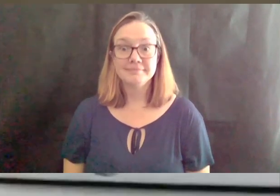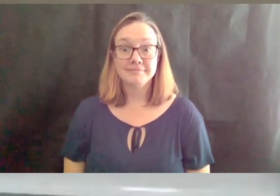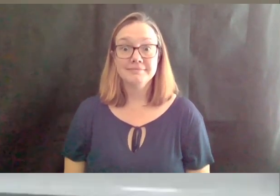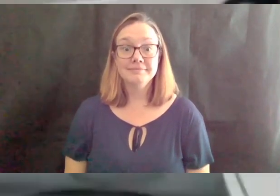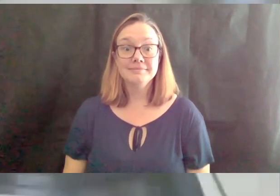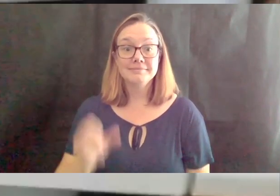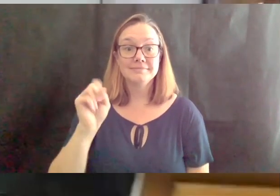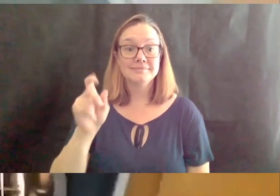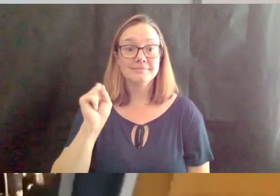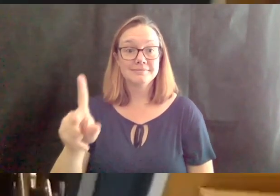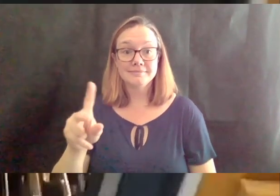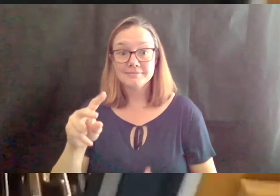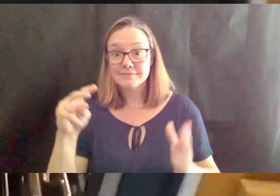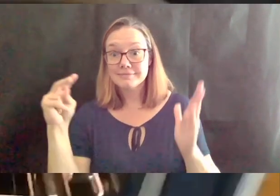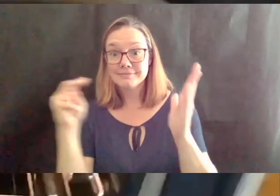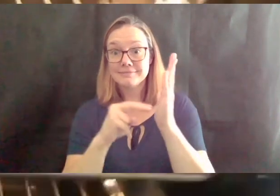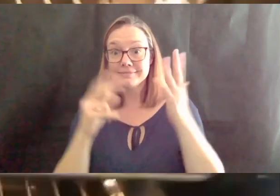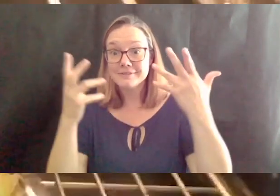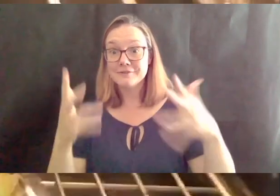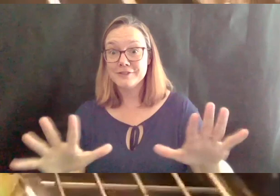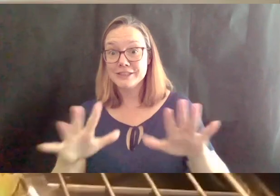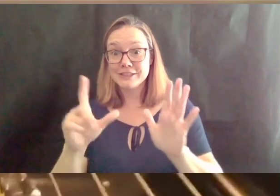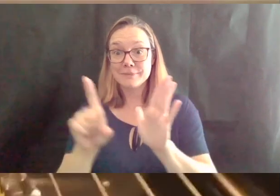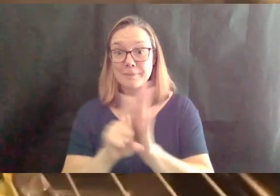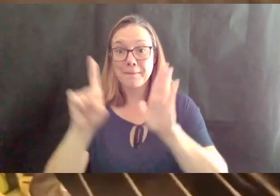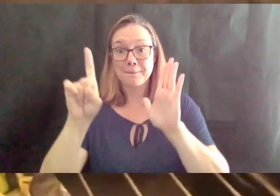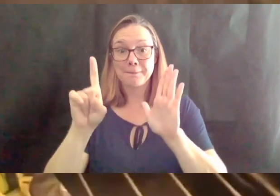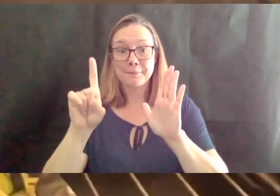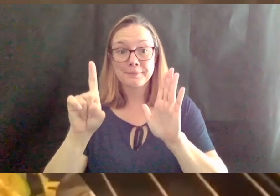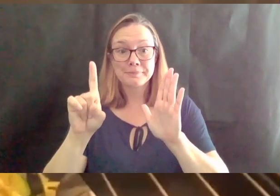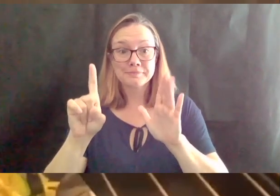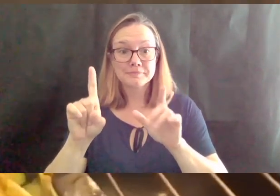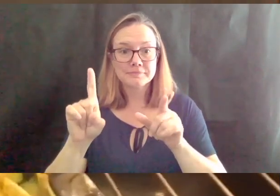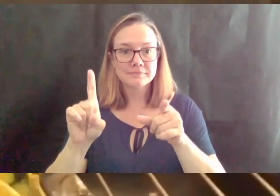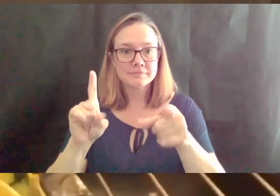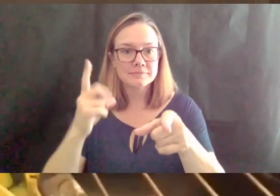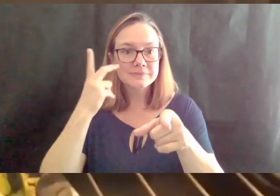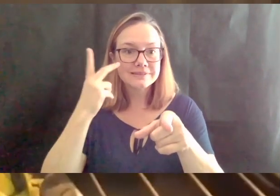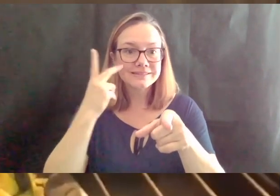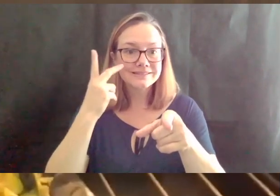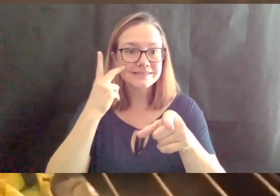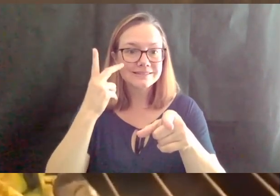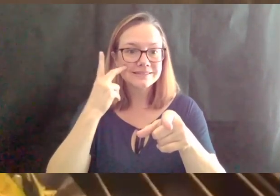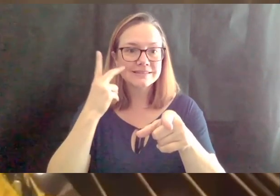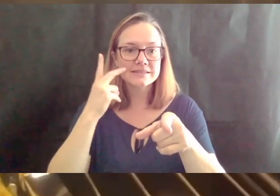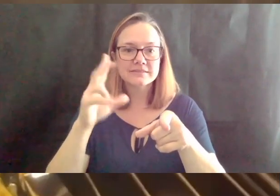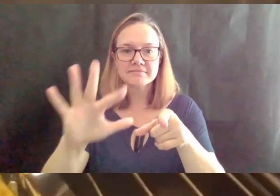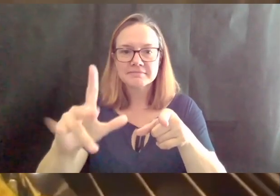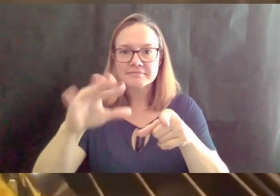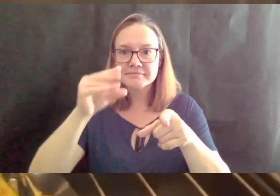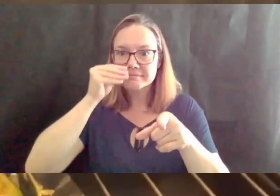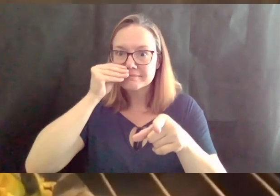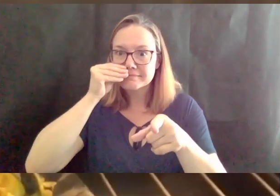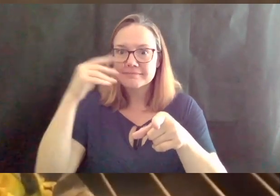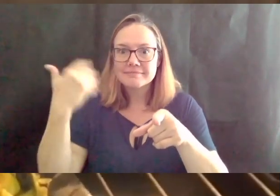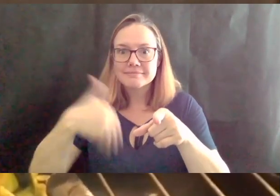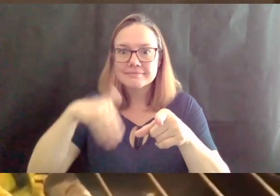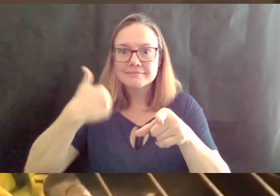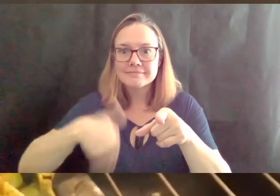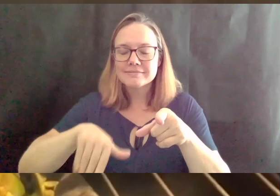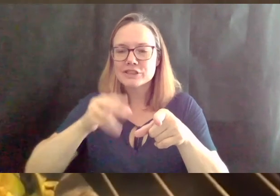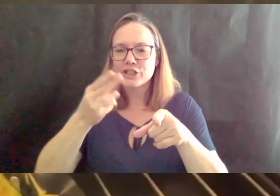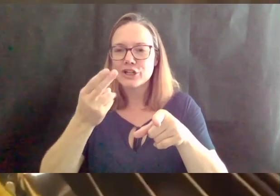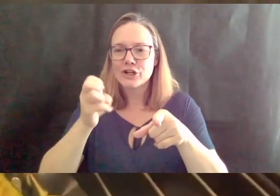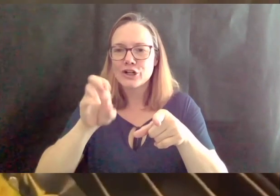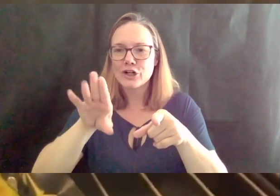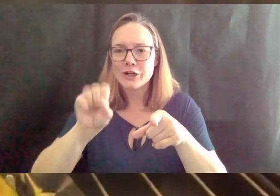All right, so we're going to take a look at what we have here. You already smell the aroma of the dried herbs. And just to sort of get